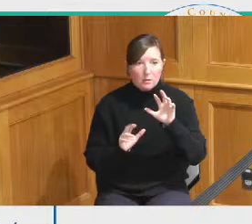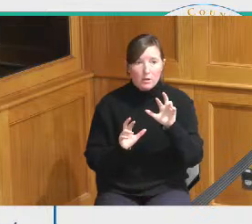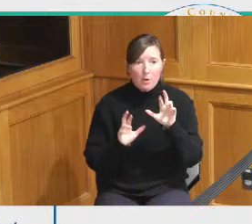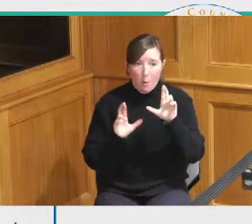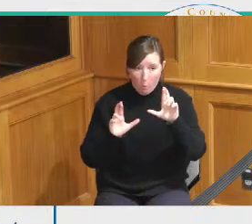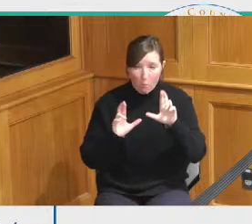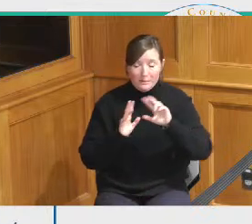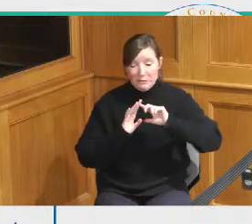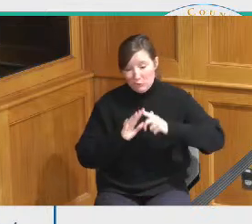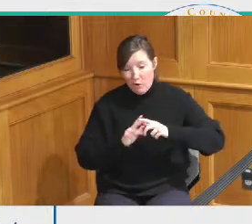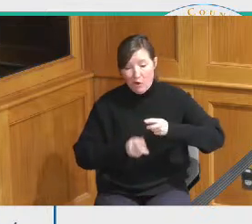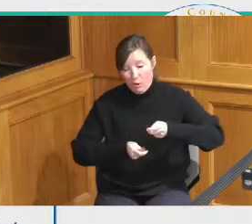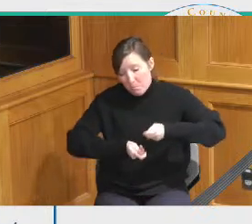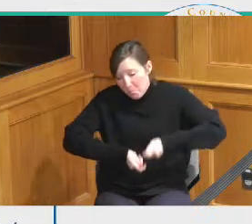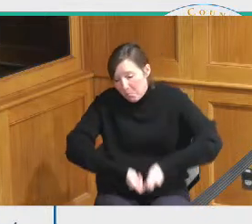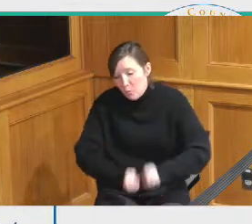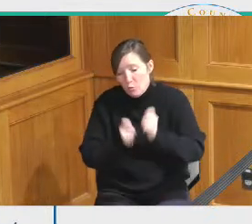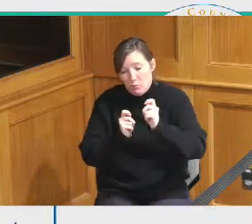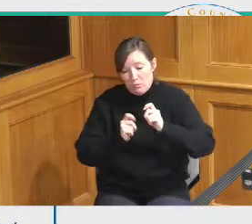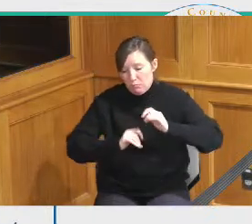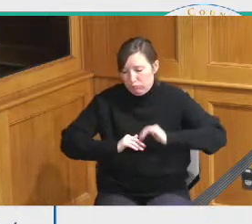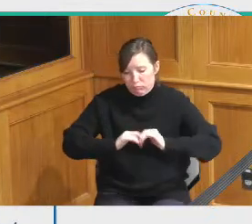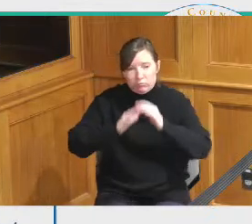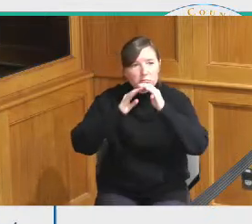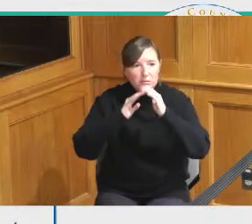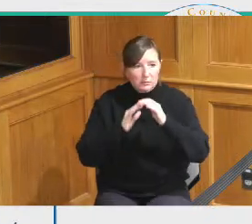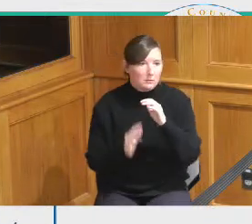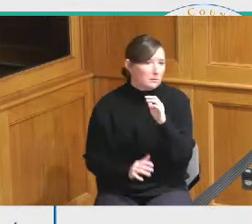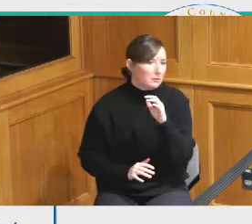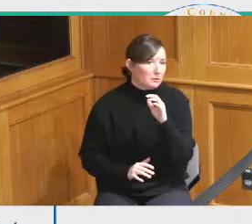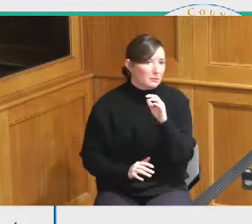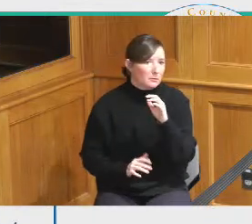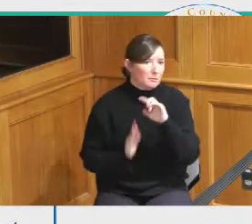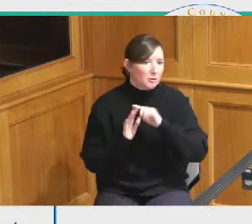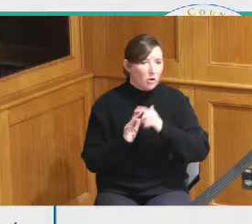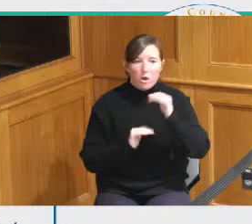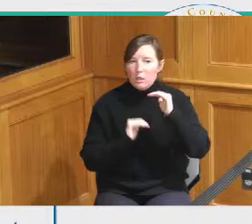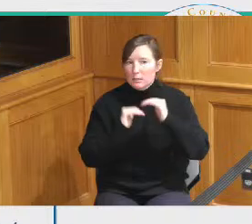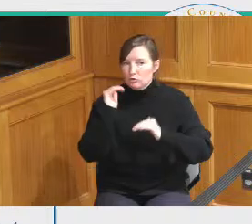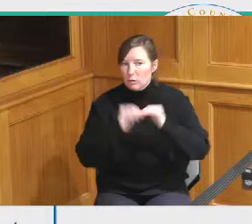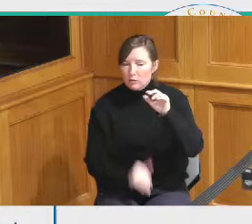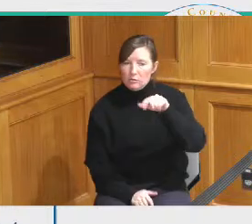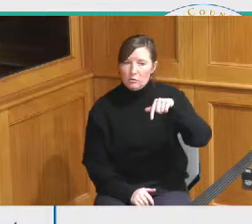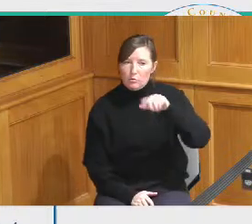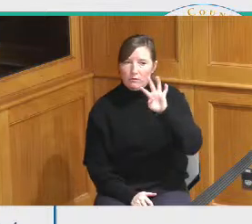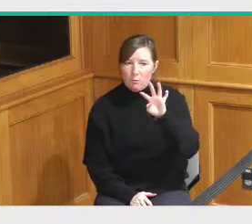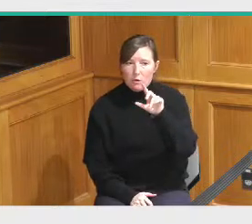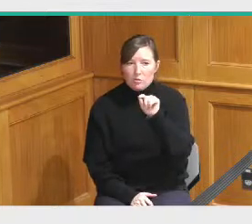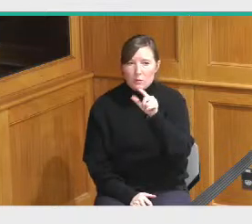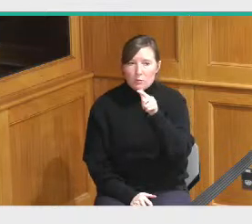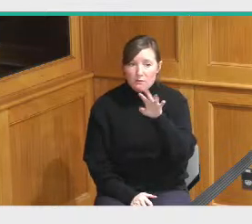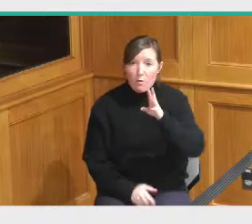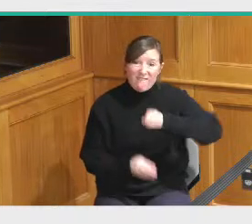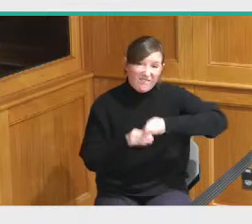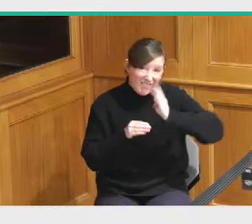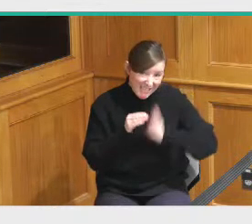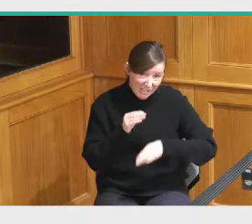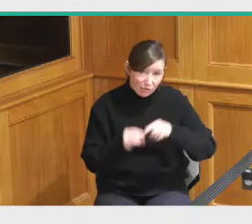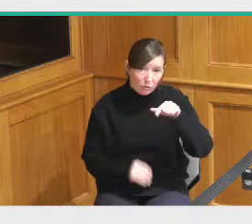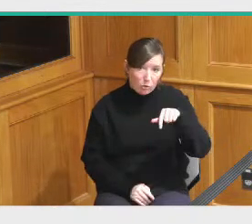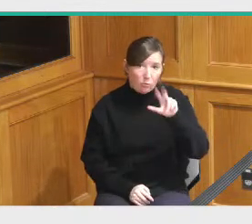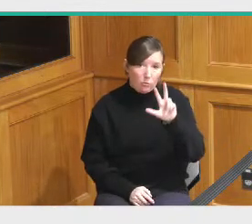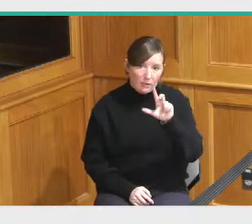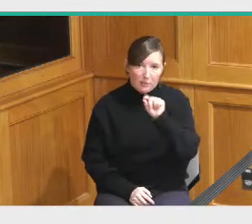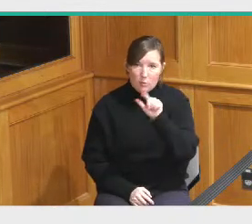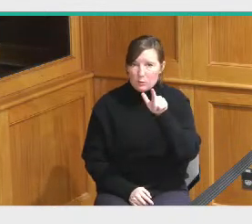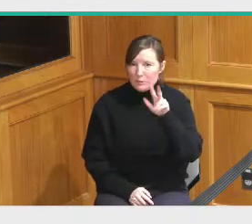begin construction in the fourth quarter of 24, completing construction in Q3 of 2026. Now